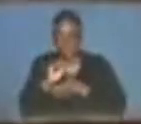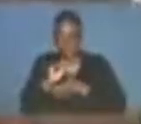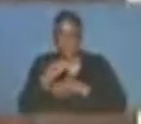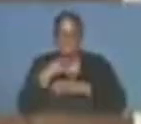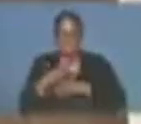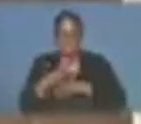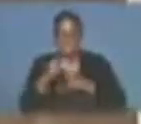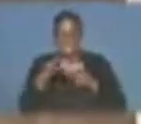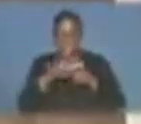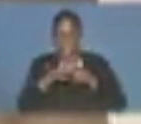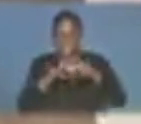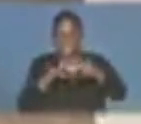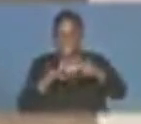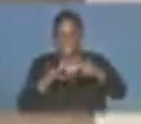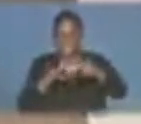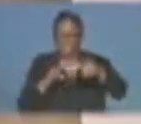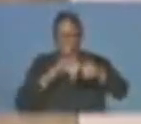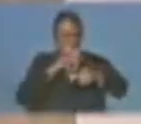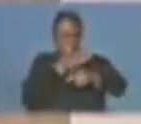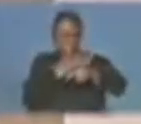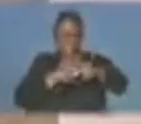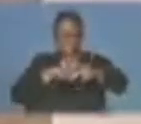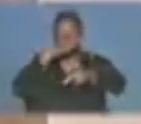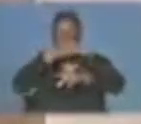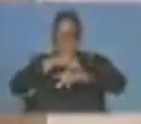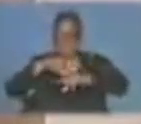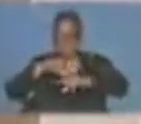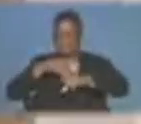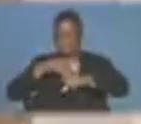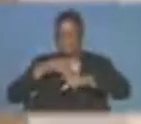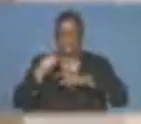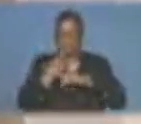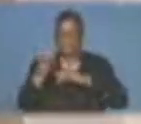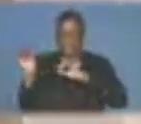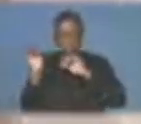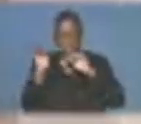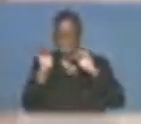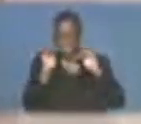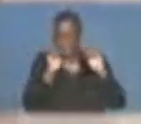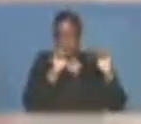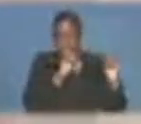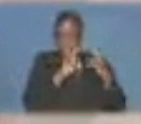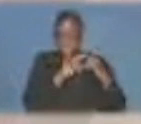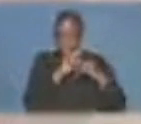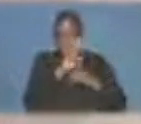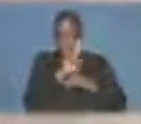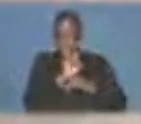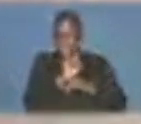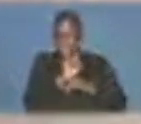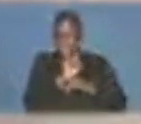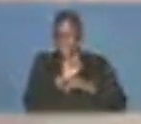region. This work capturing the scars of one of thousands of Bahamians who migrated temporarily to the United States for work